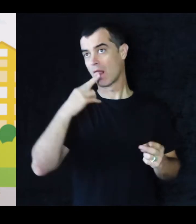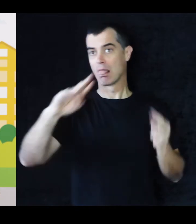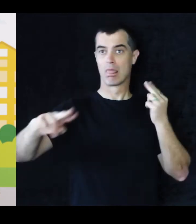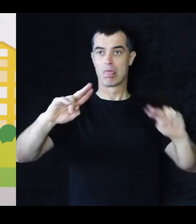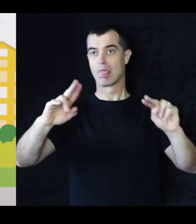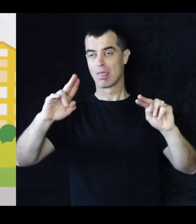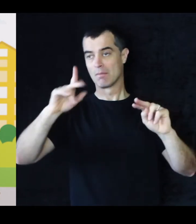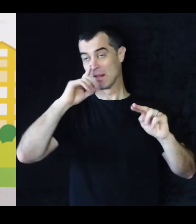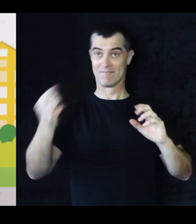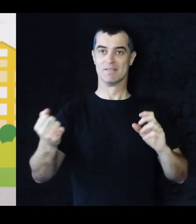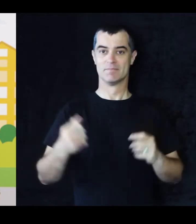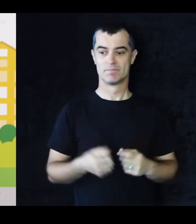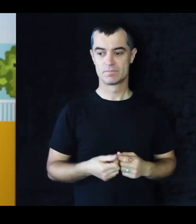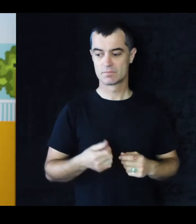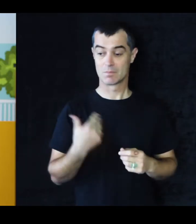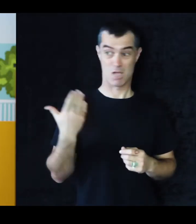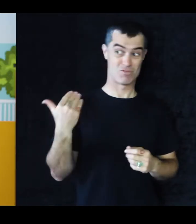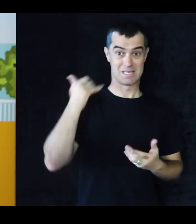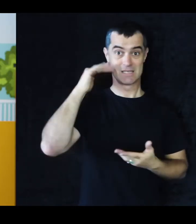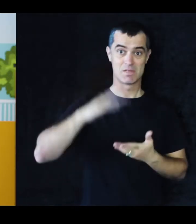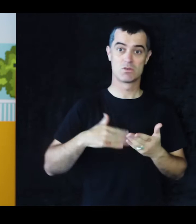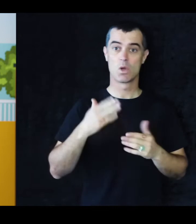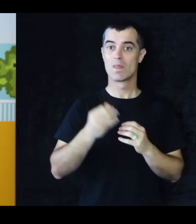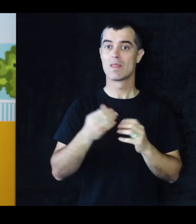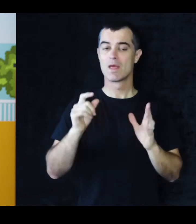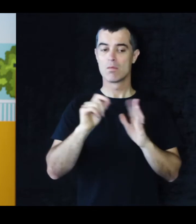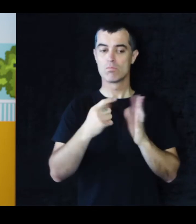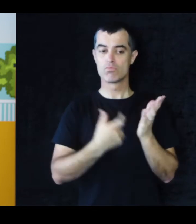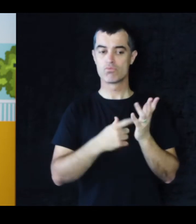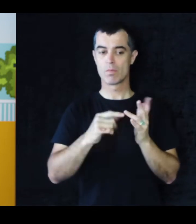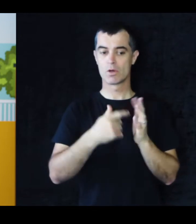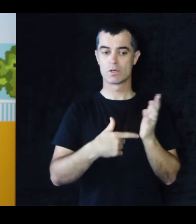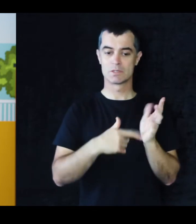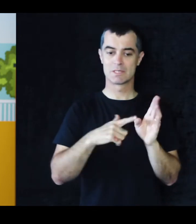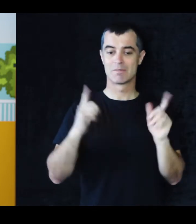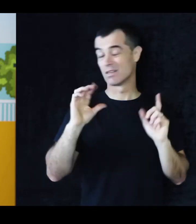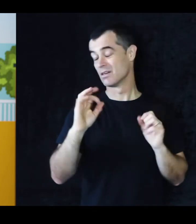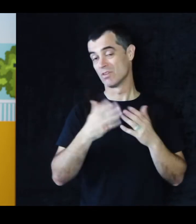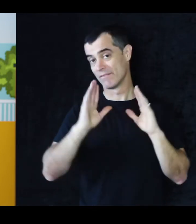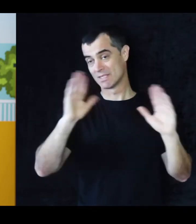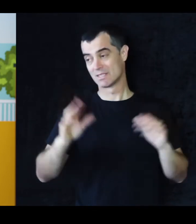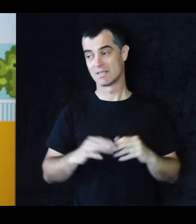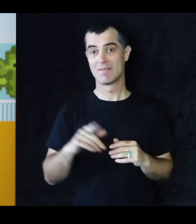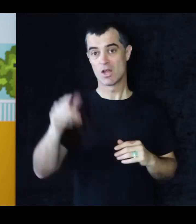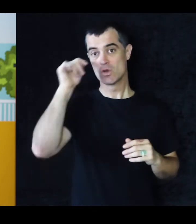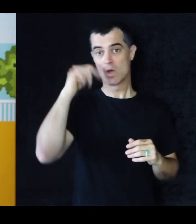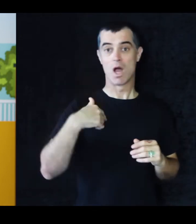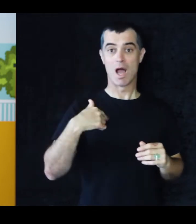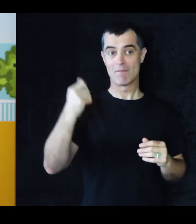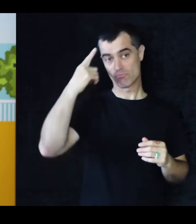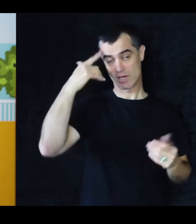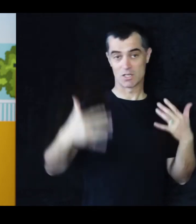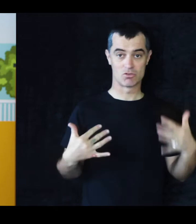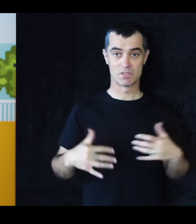lot of judgmental people here. My latest experience with property managers has not been